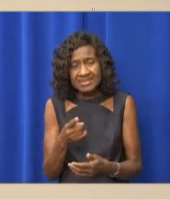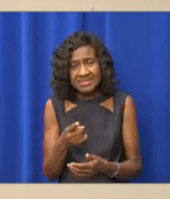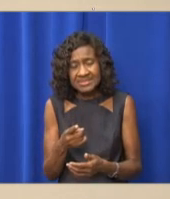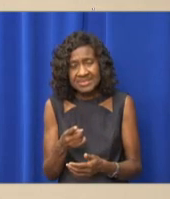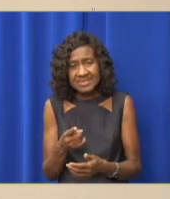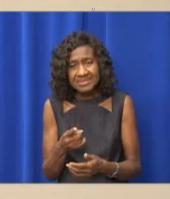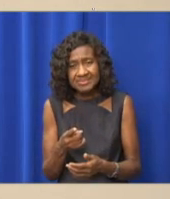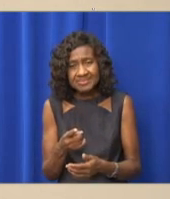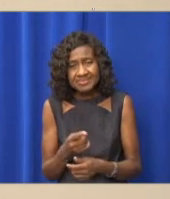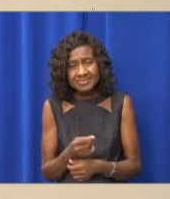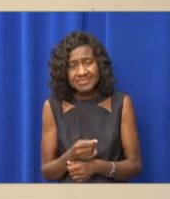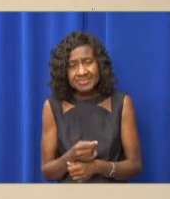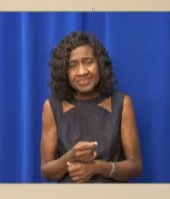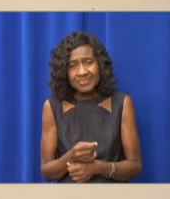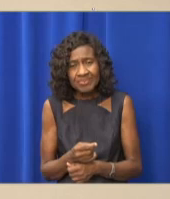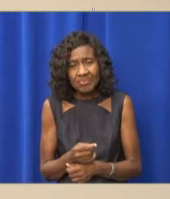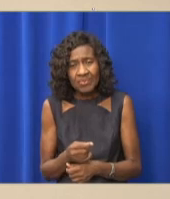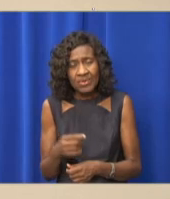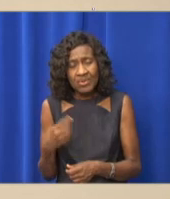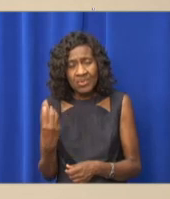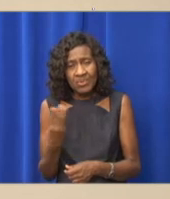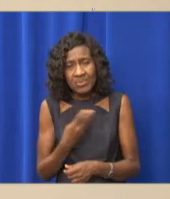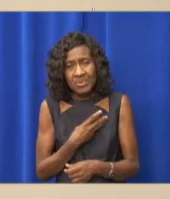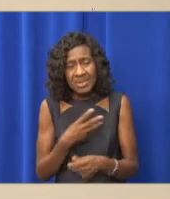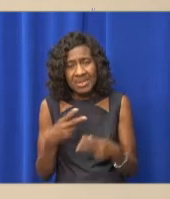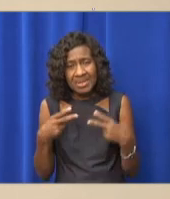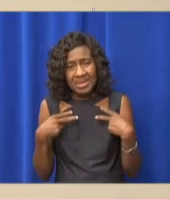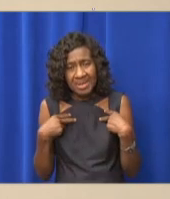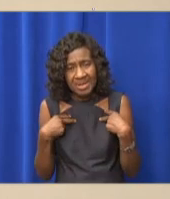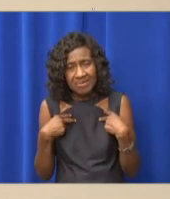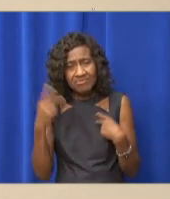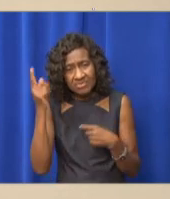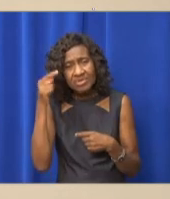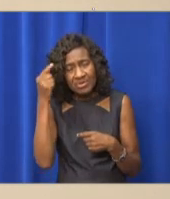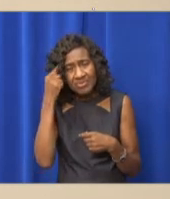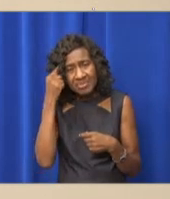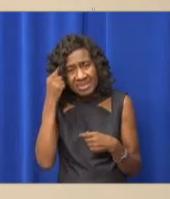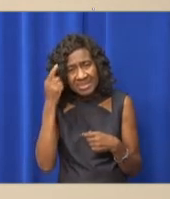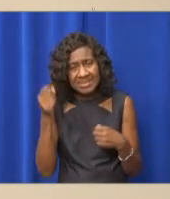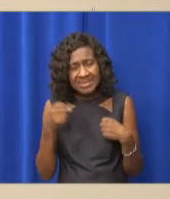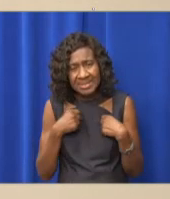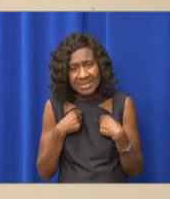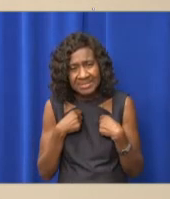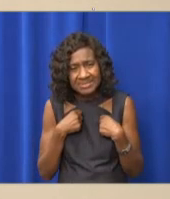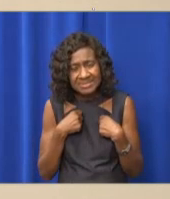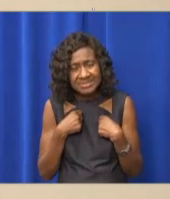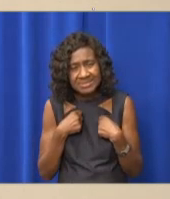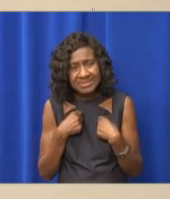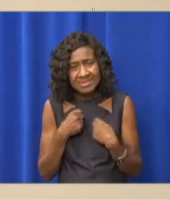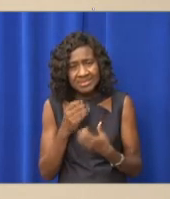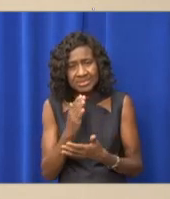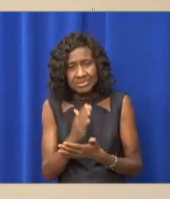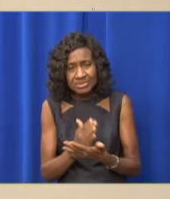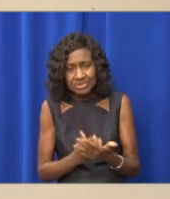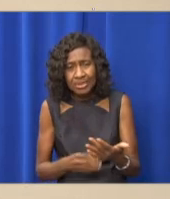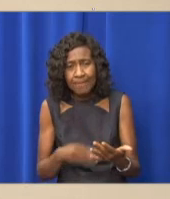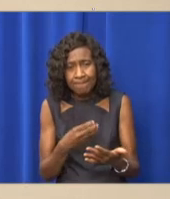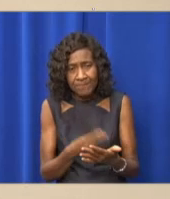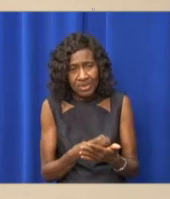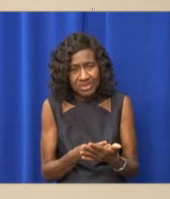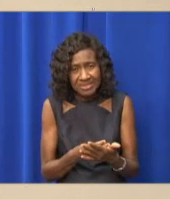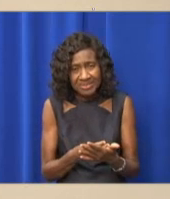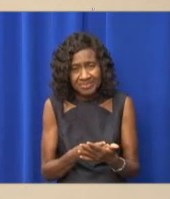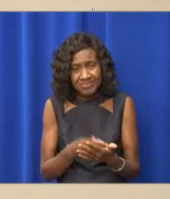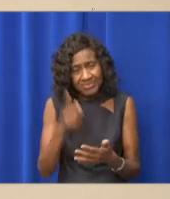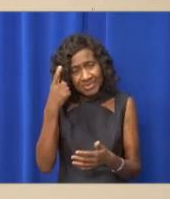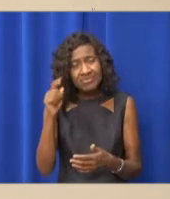despite the fact that we have put aside a considerable rainy day account, which